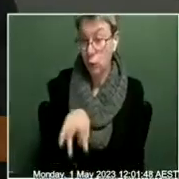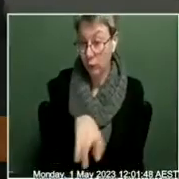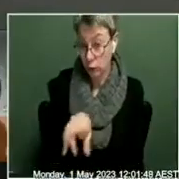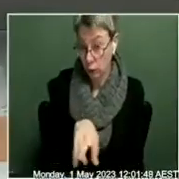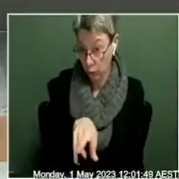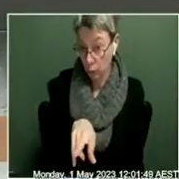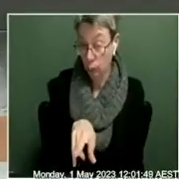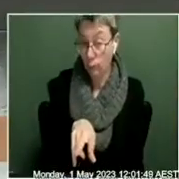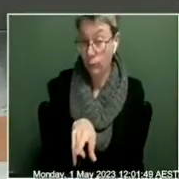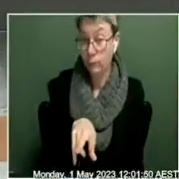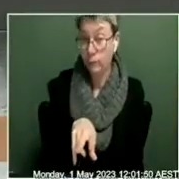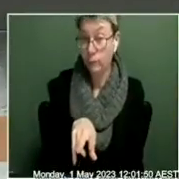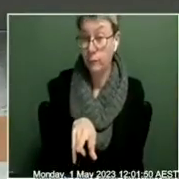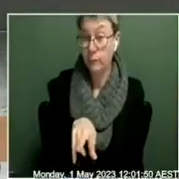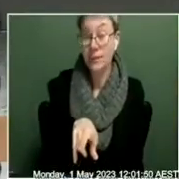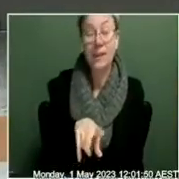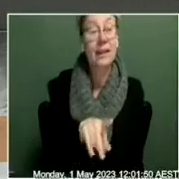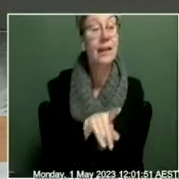001 0002.